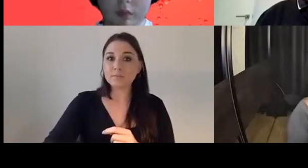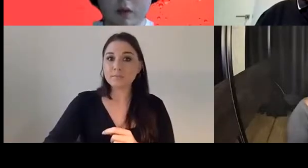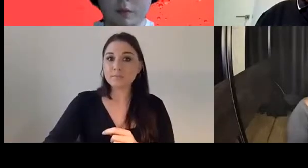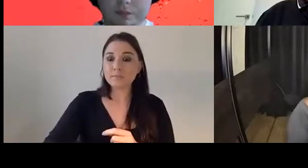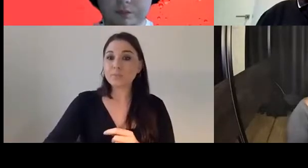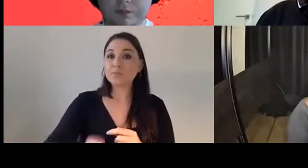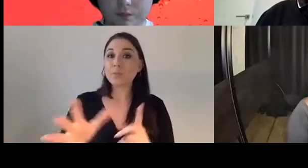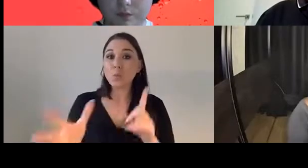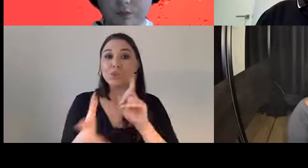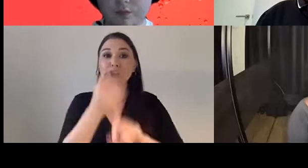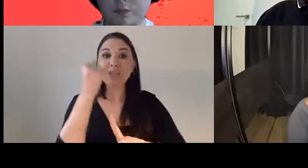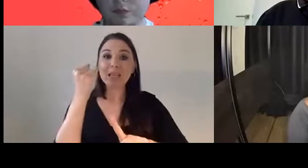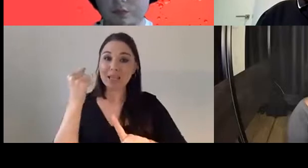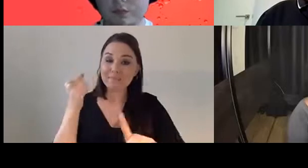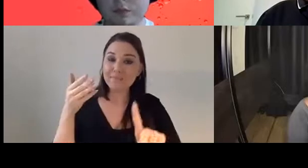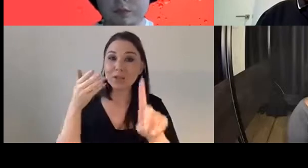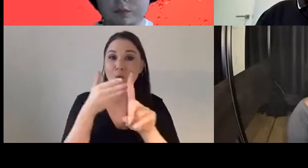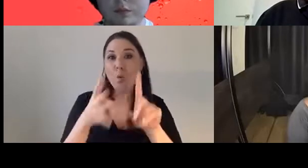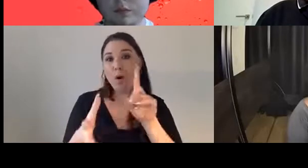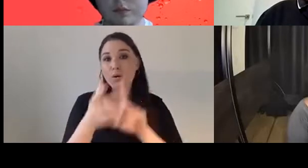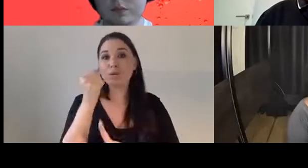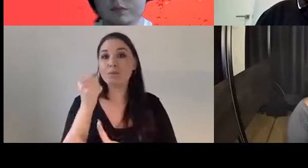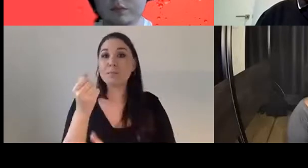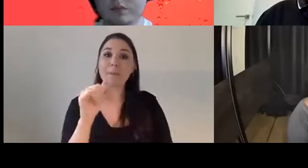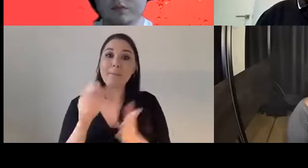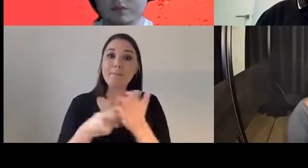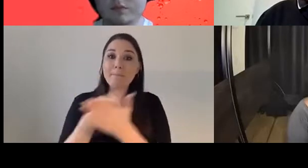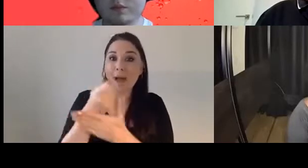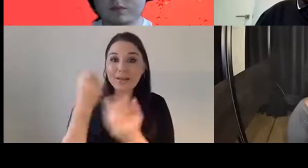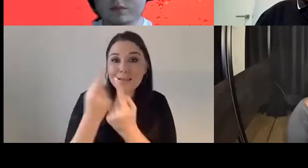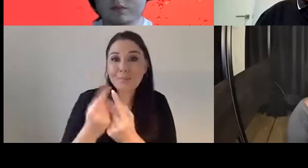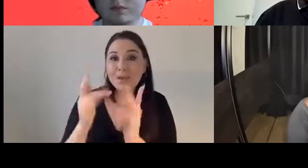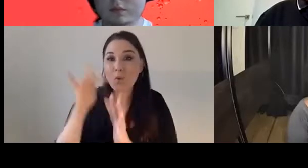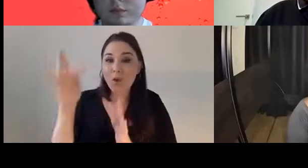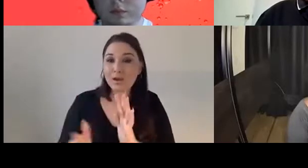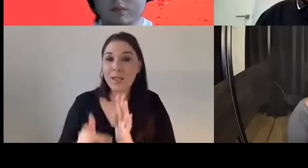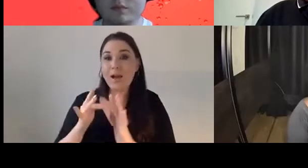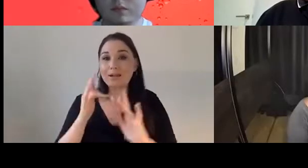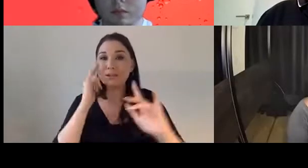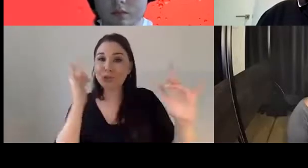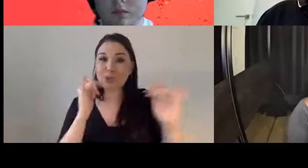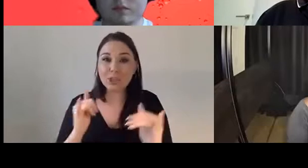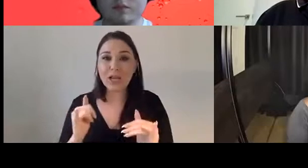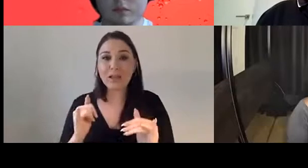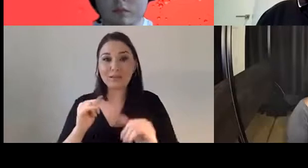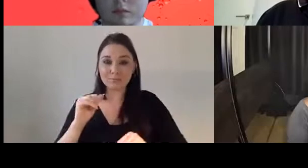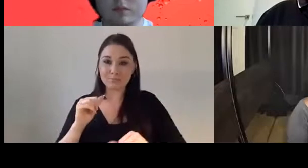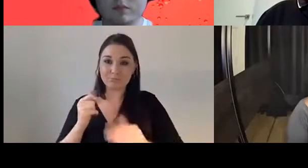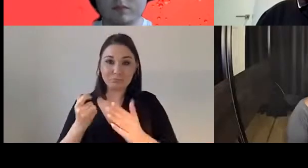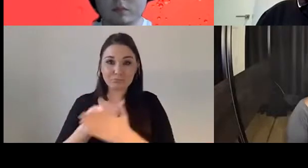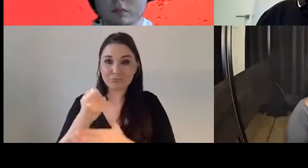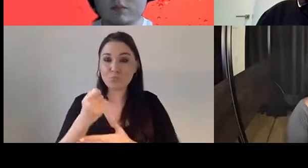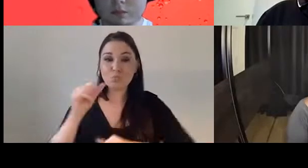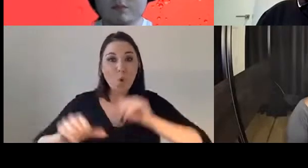particular goal. So, whether that's purchasing something and going through the checkout process, it's hugely